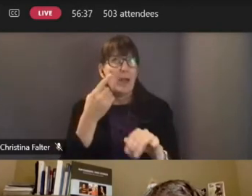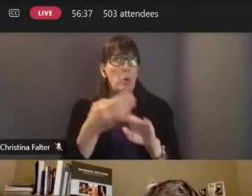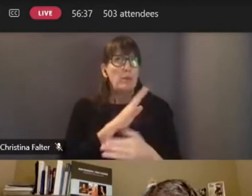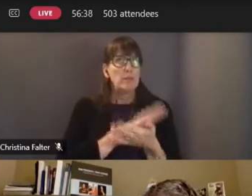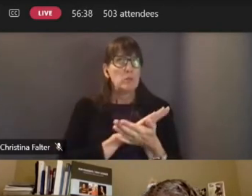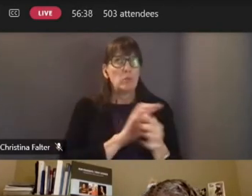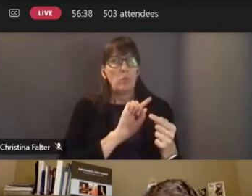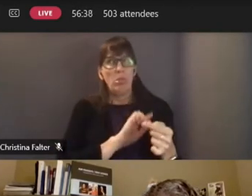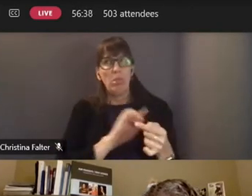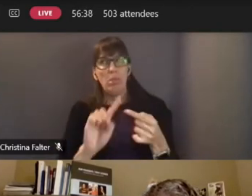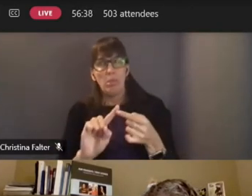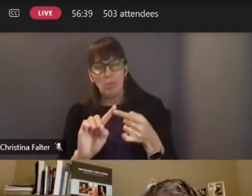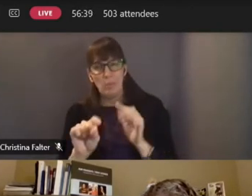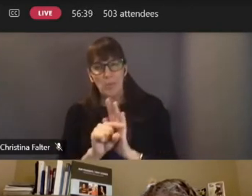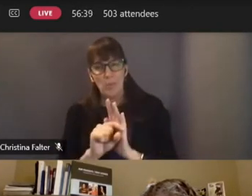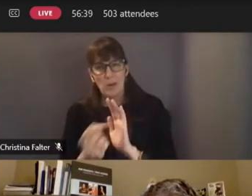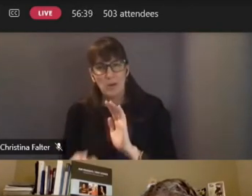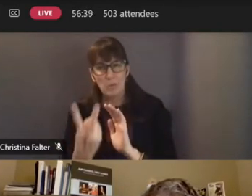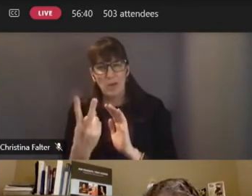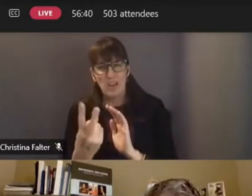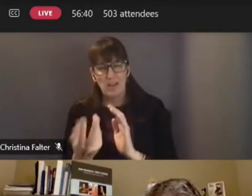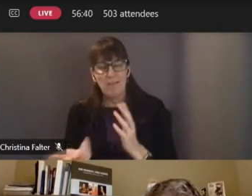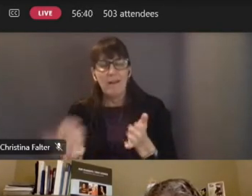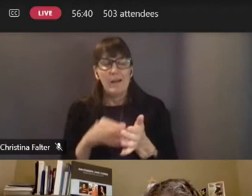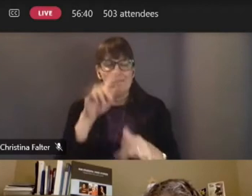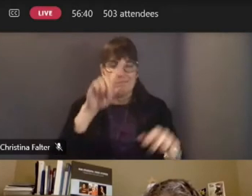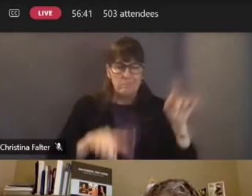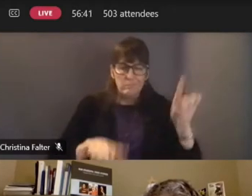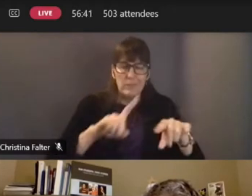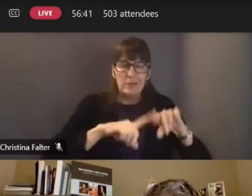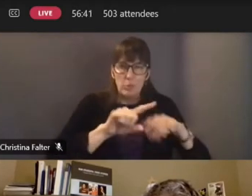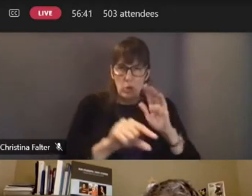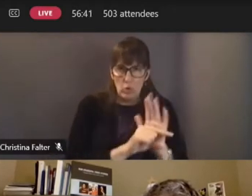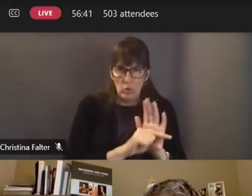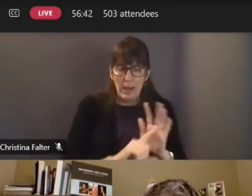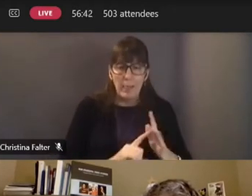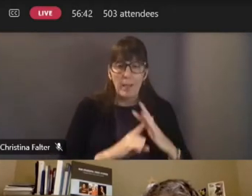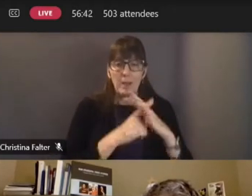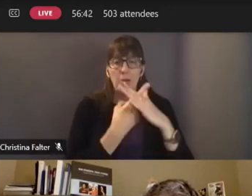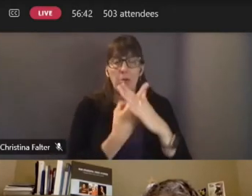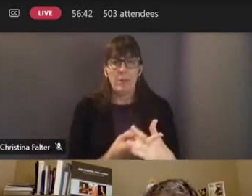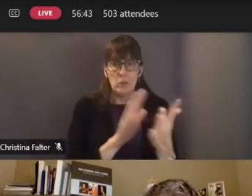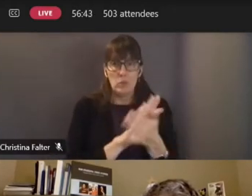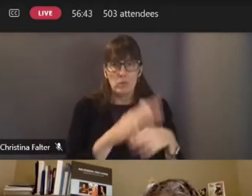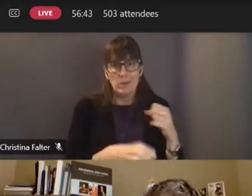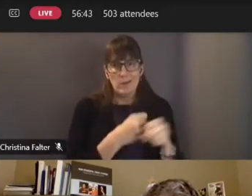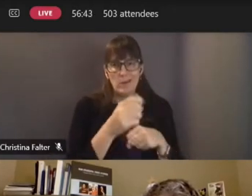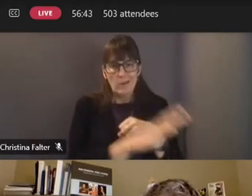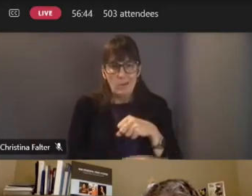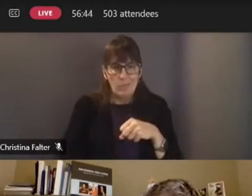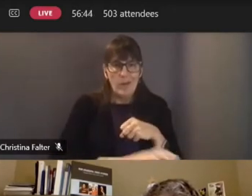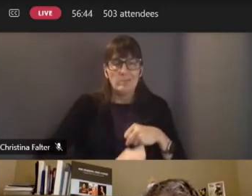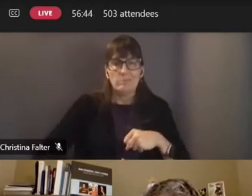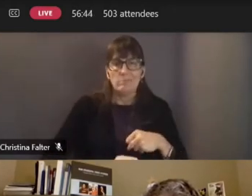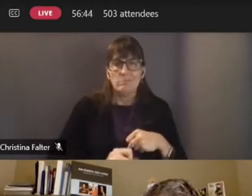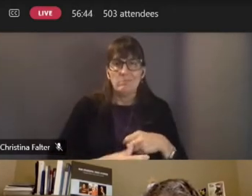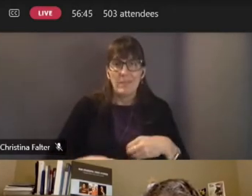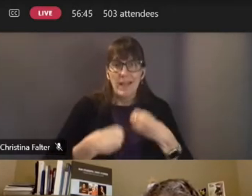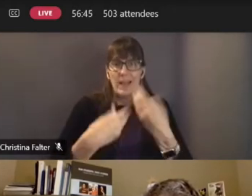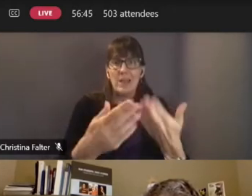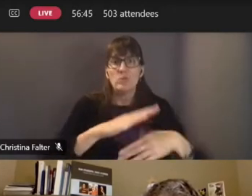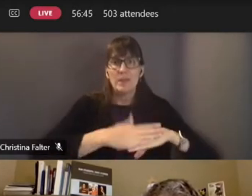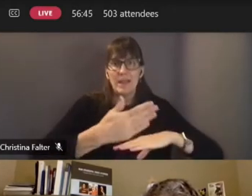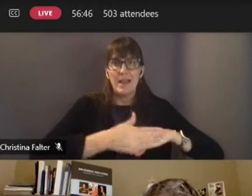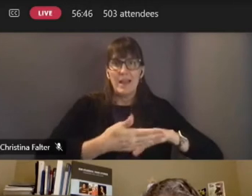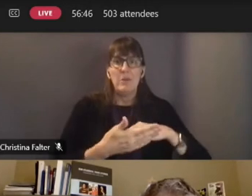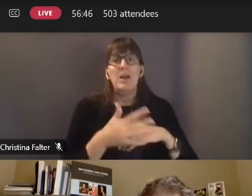the grades. At the beginning of the school year, we'll be doing just the basic things like issuing laptops to all 53,000